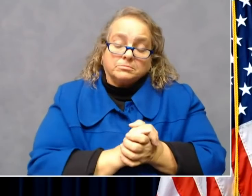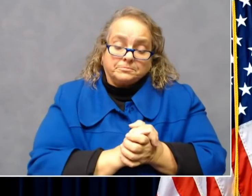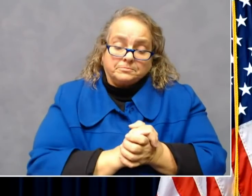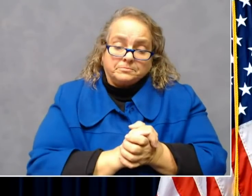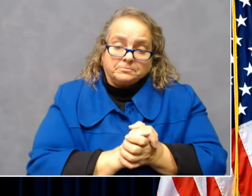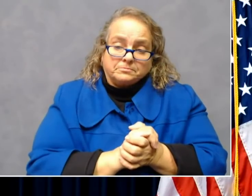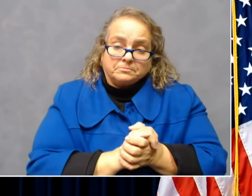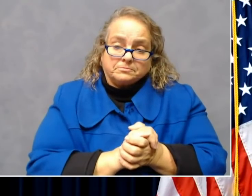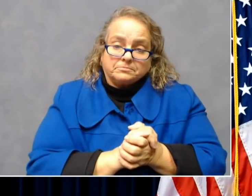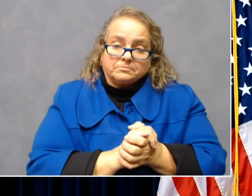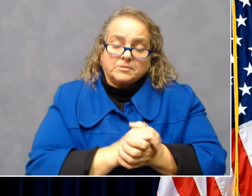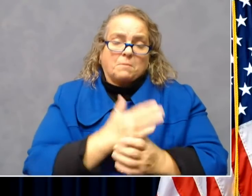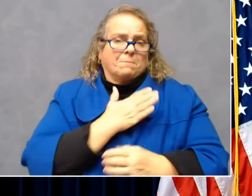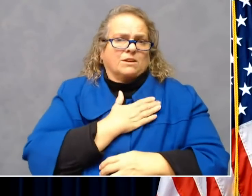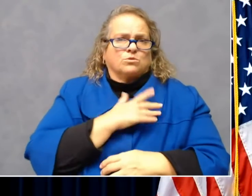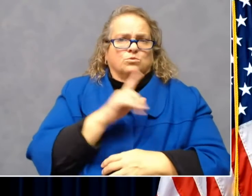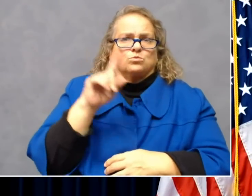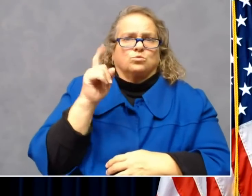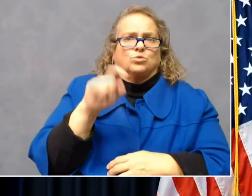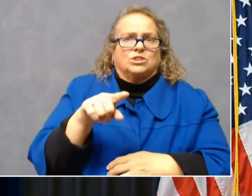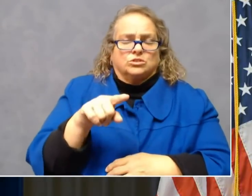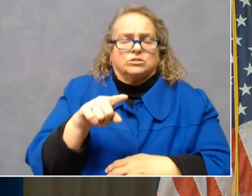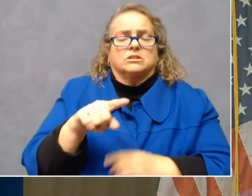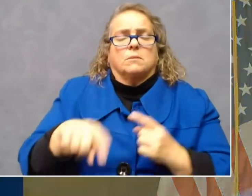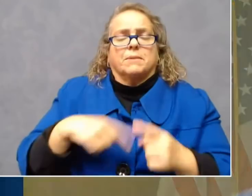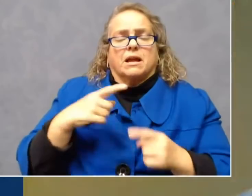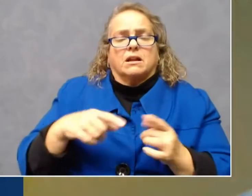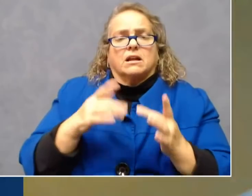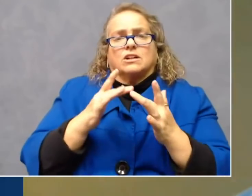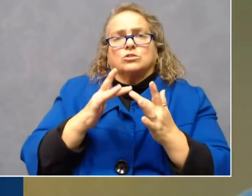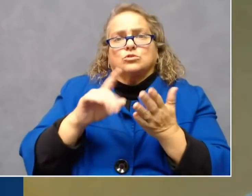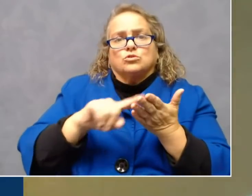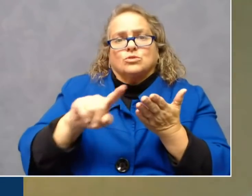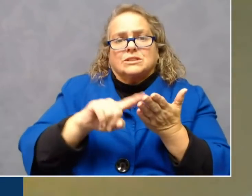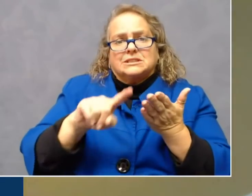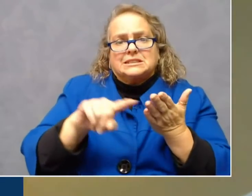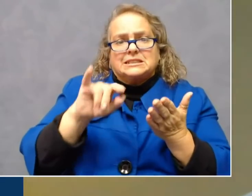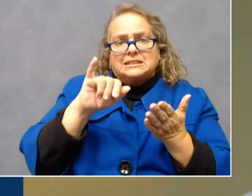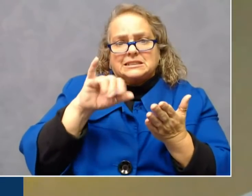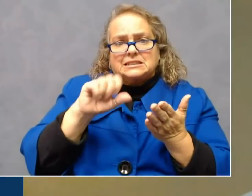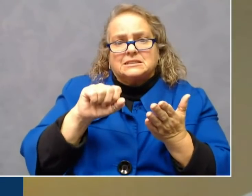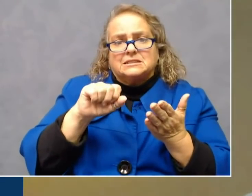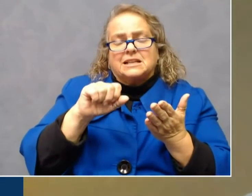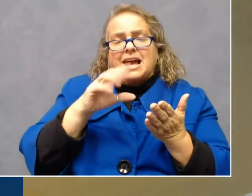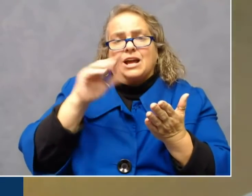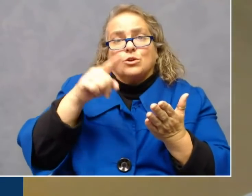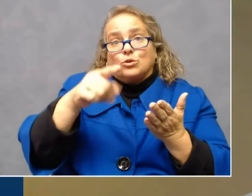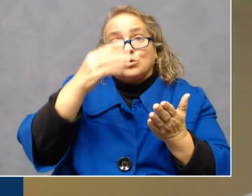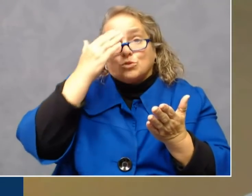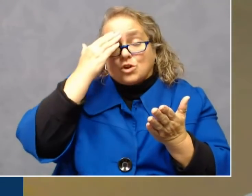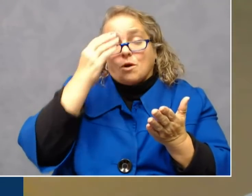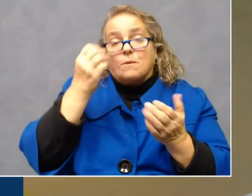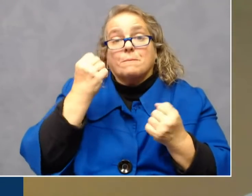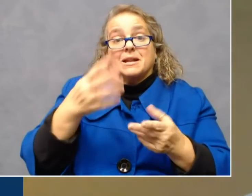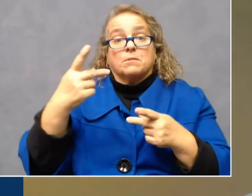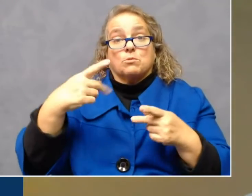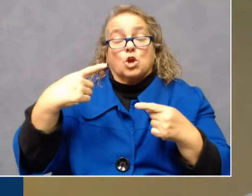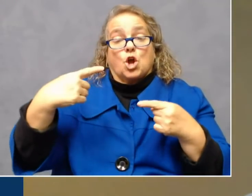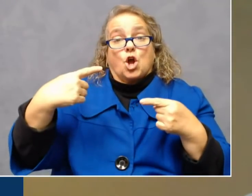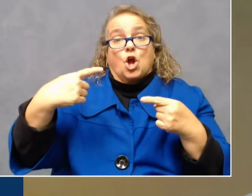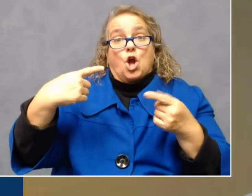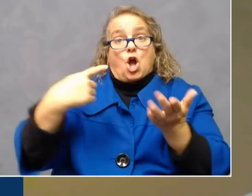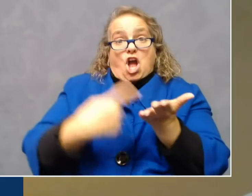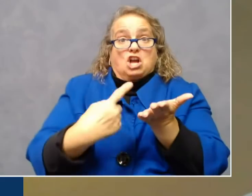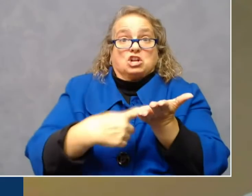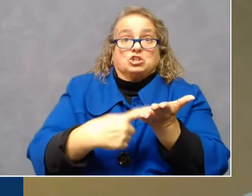question that I have, obviously, in regards to contact tracing is, you know as well as anybody that a lot of the arguments against the restrictions as they're put in